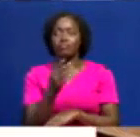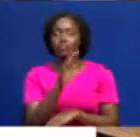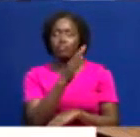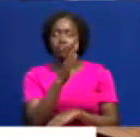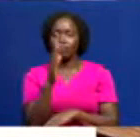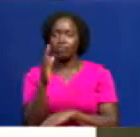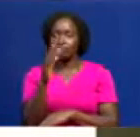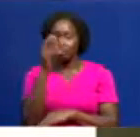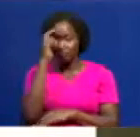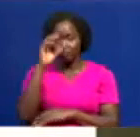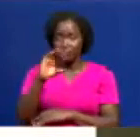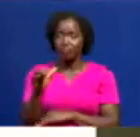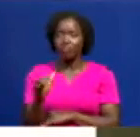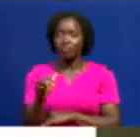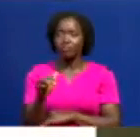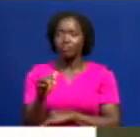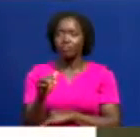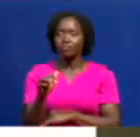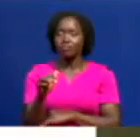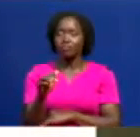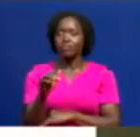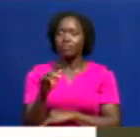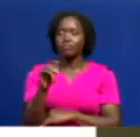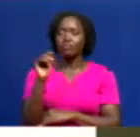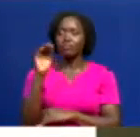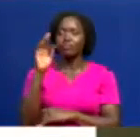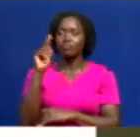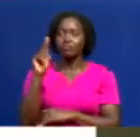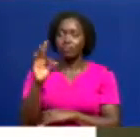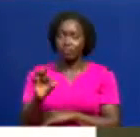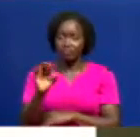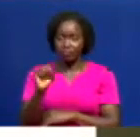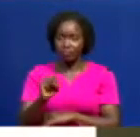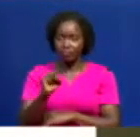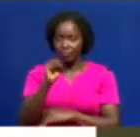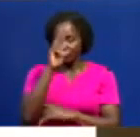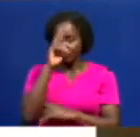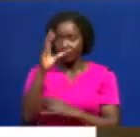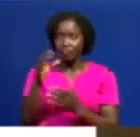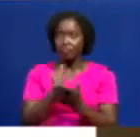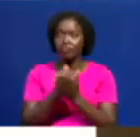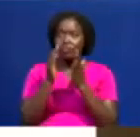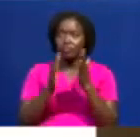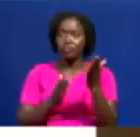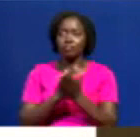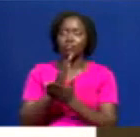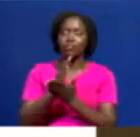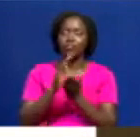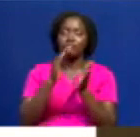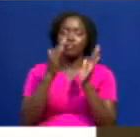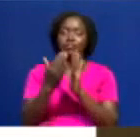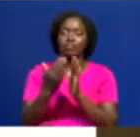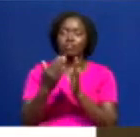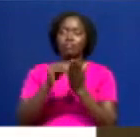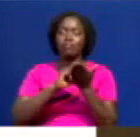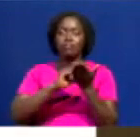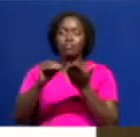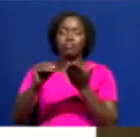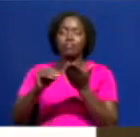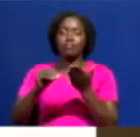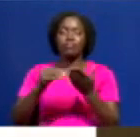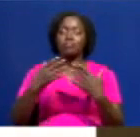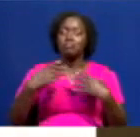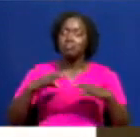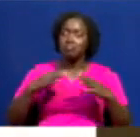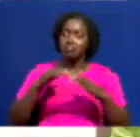in Trans Nzoia County. The Kenya Forest Service and its rangers employed human rights-based approach to evacuate invaders who had